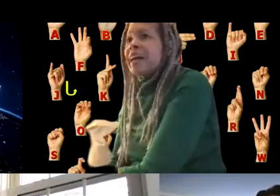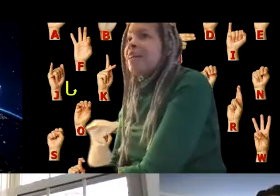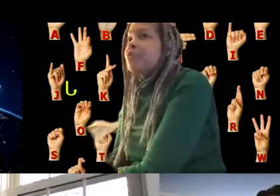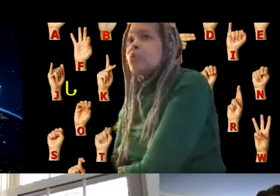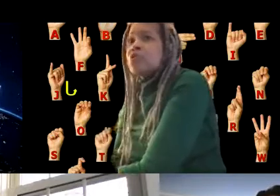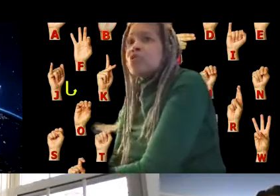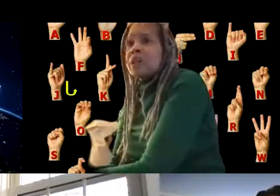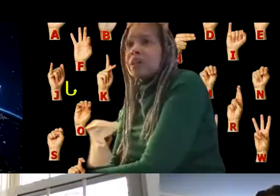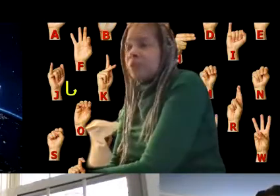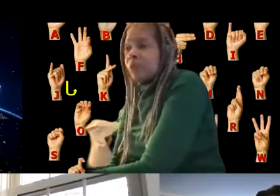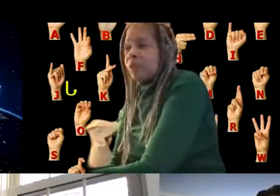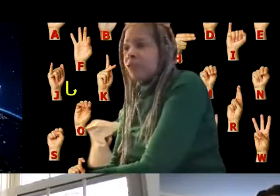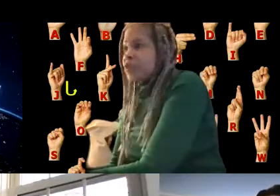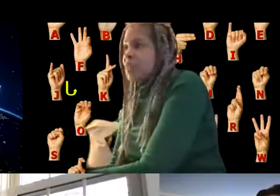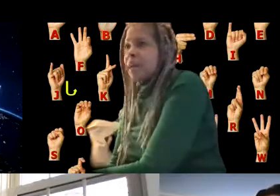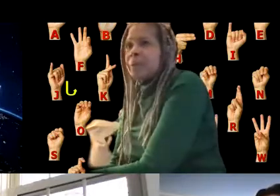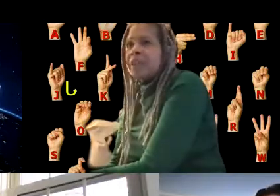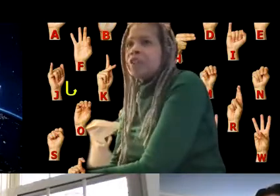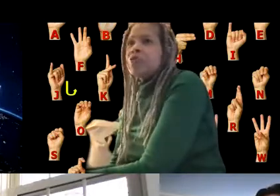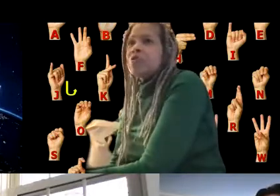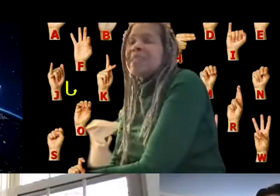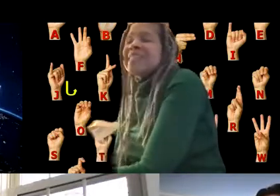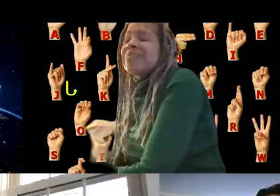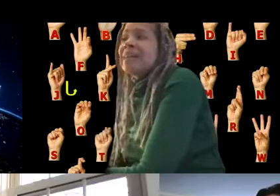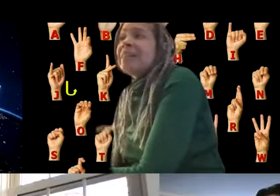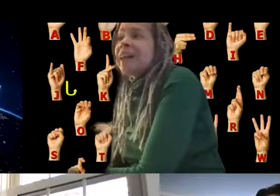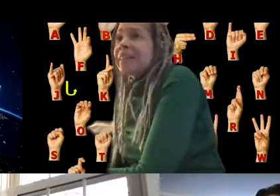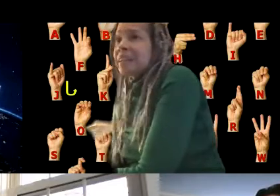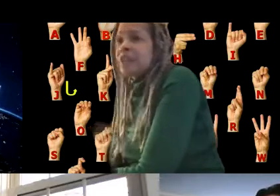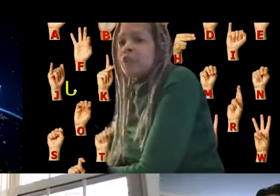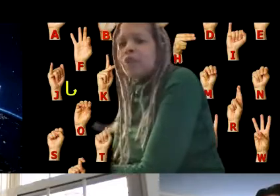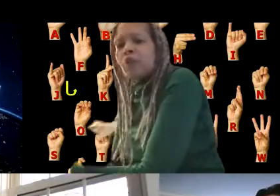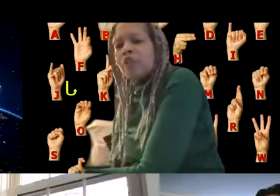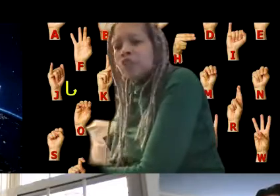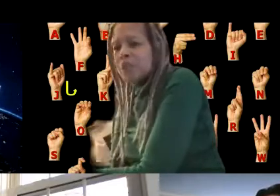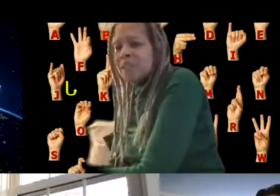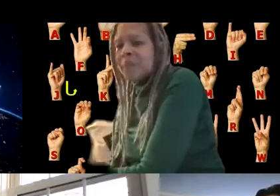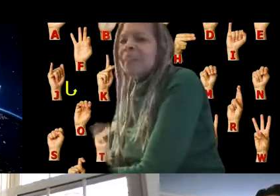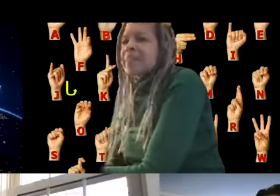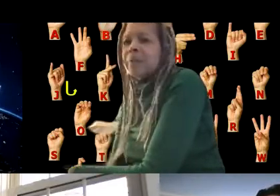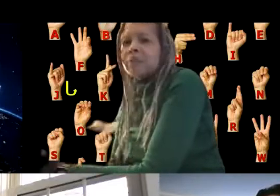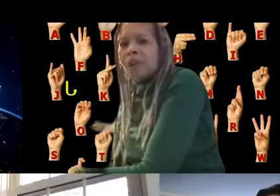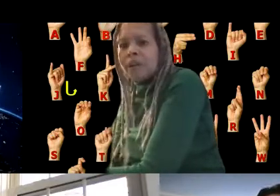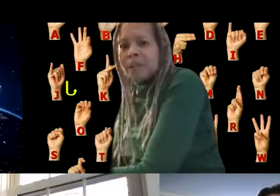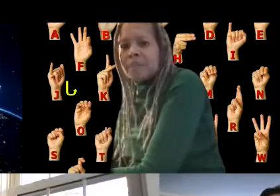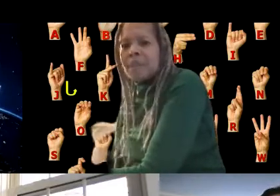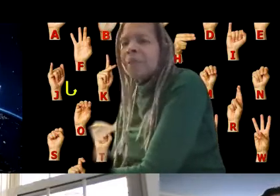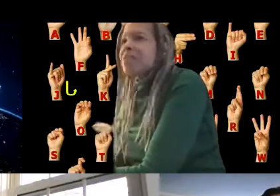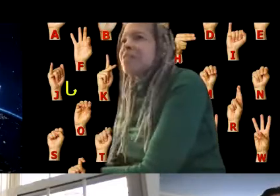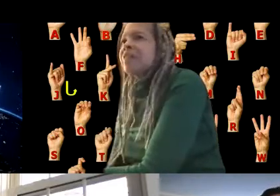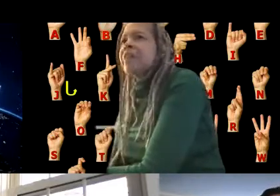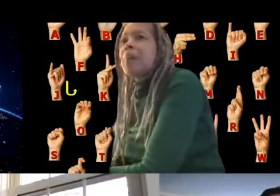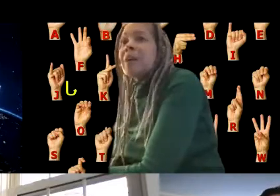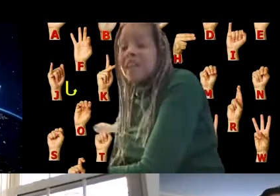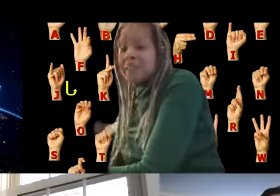thoughts, I am so sick of the word diversity, equity, inclusion, because they mean nothing. You know, if you aren't doing something, stop talking, because